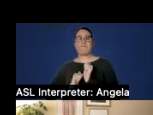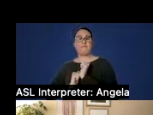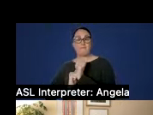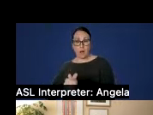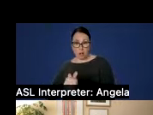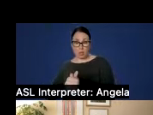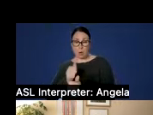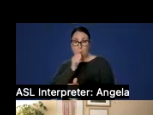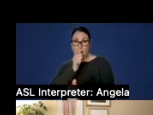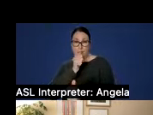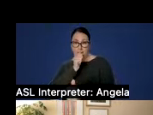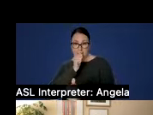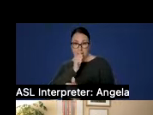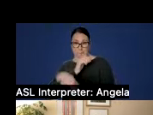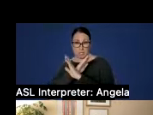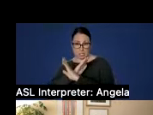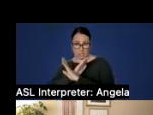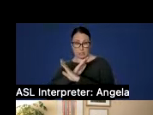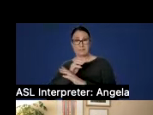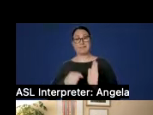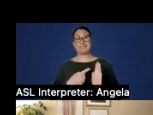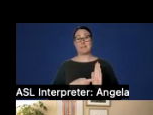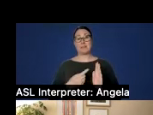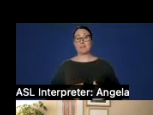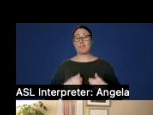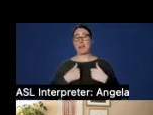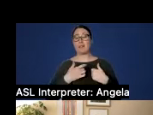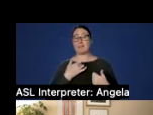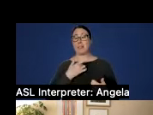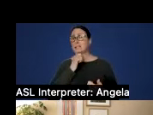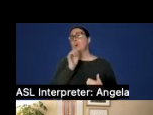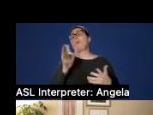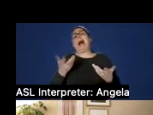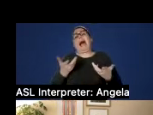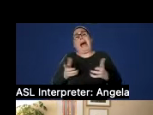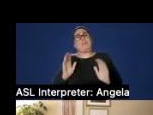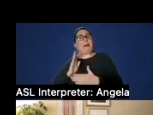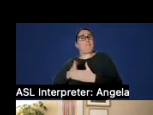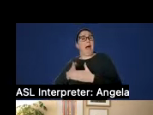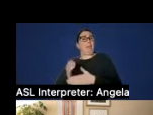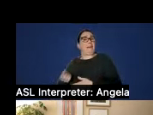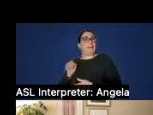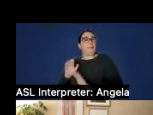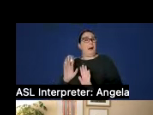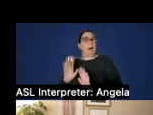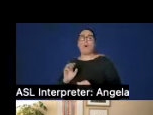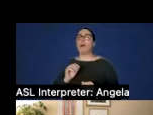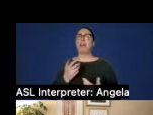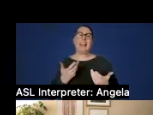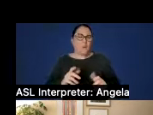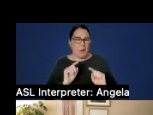Sometimes victims or survivors might feel like they don't want to bother anyone, or they don't want to go to the